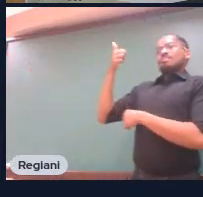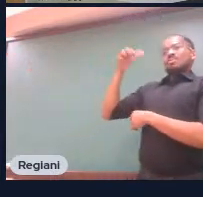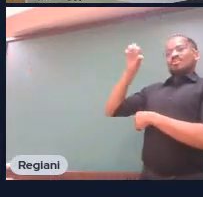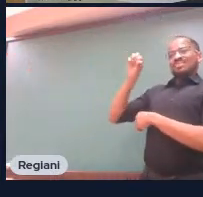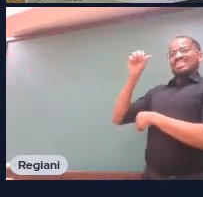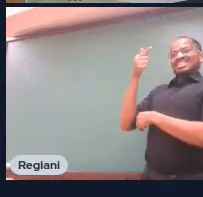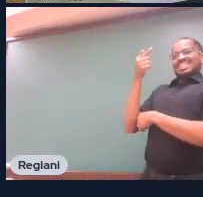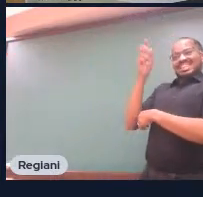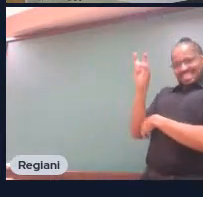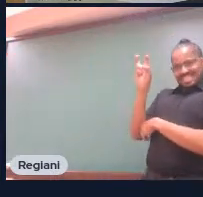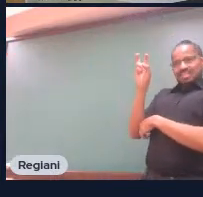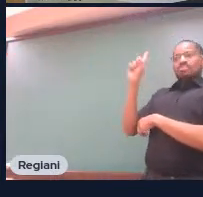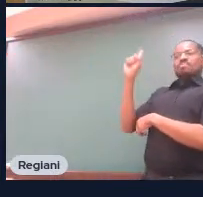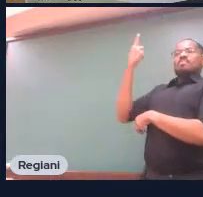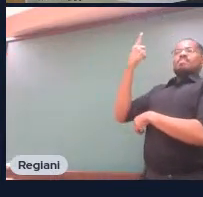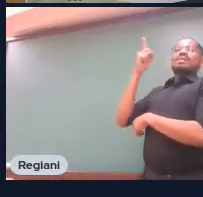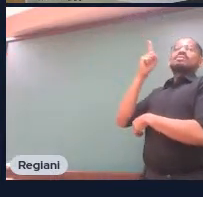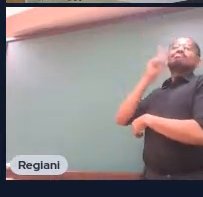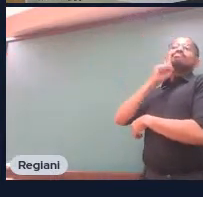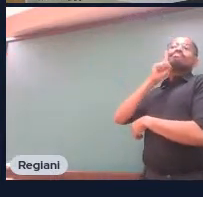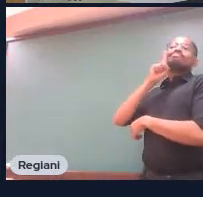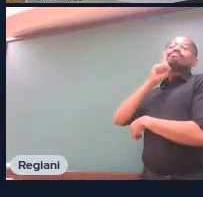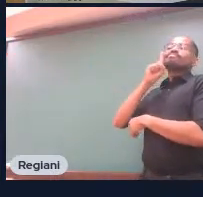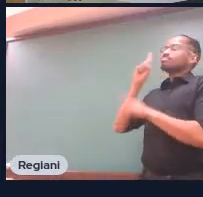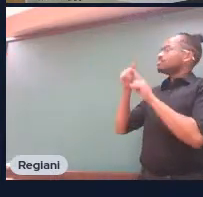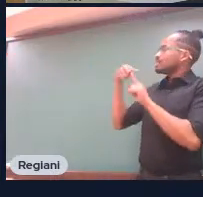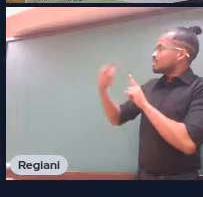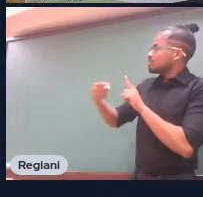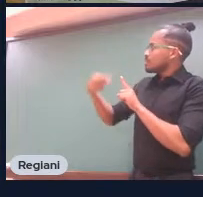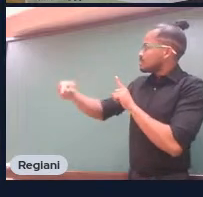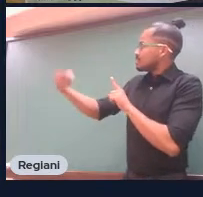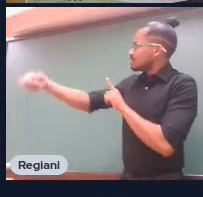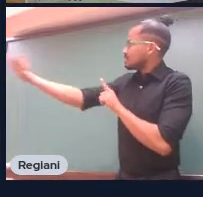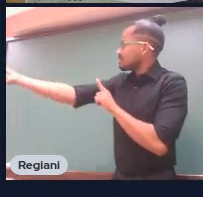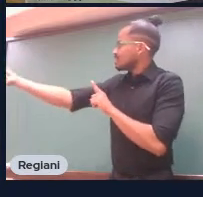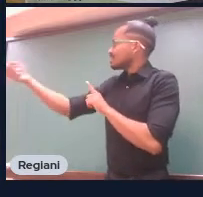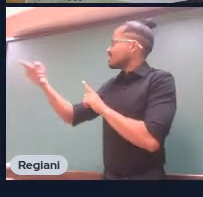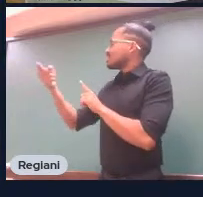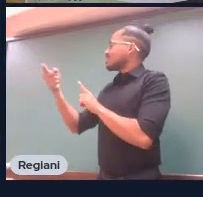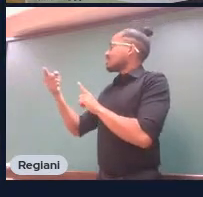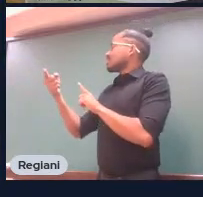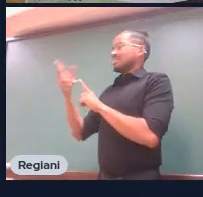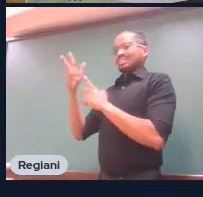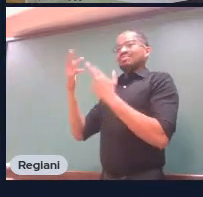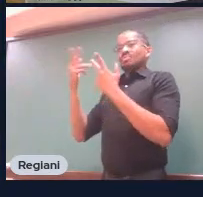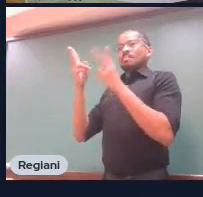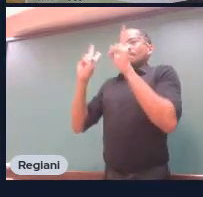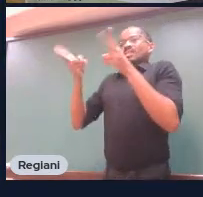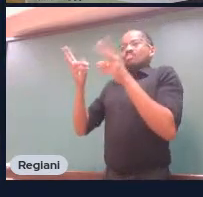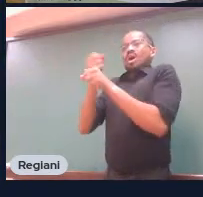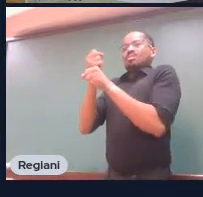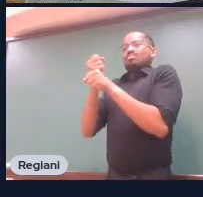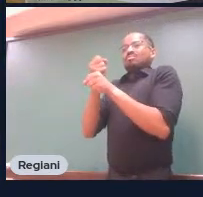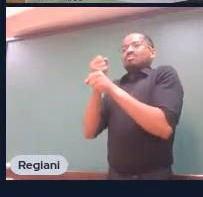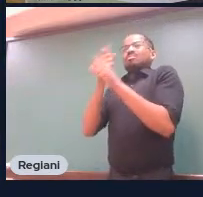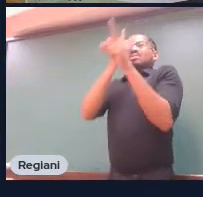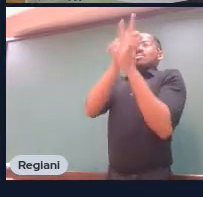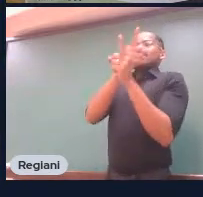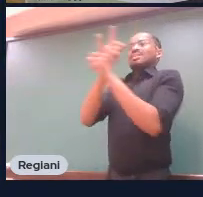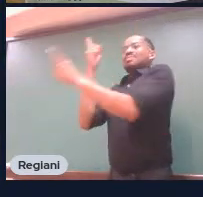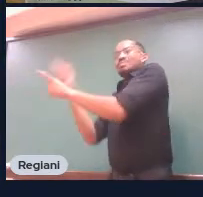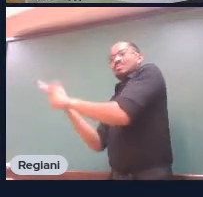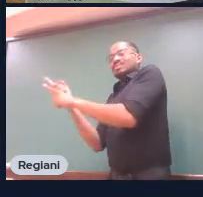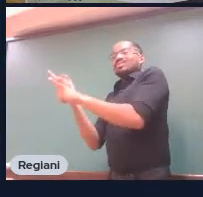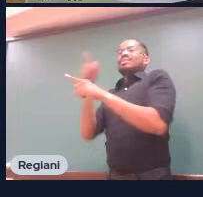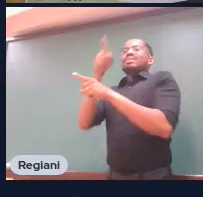first DSNA conference. Every 2 years you had one. Then the red ones added to that, that's the EURLEX conferences. Then